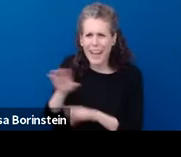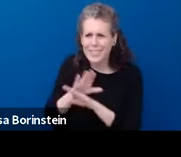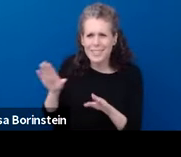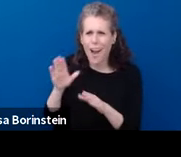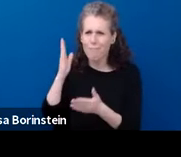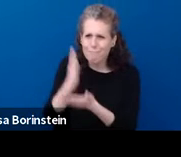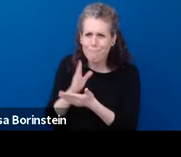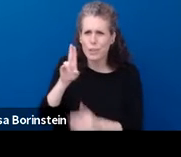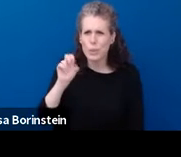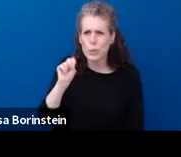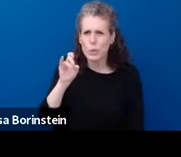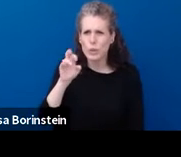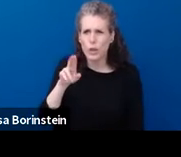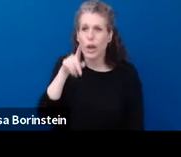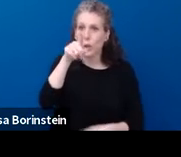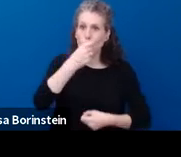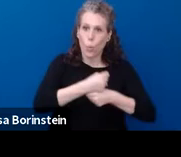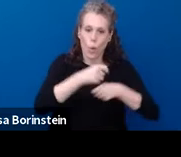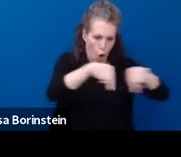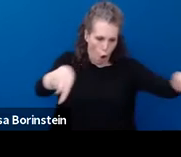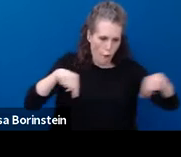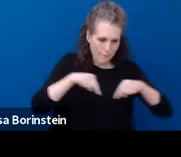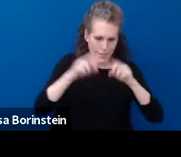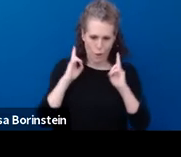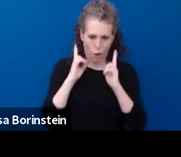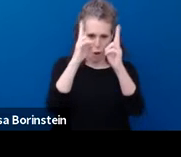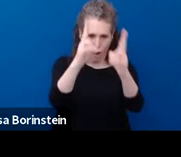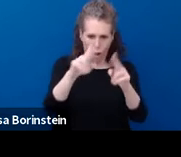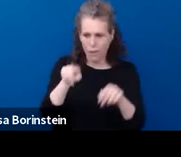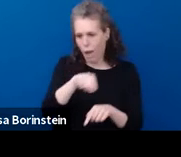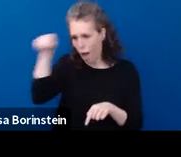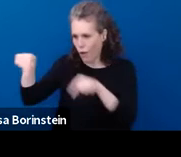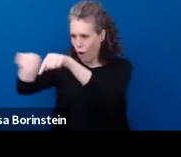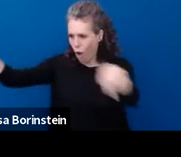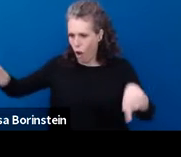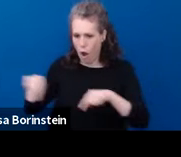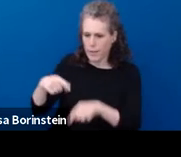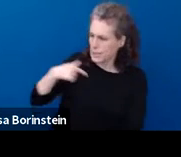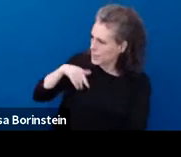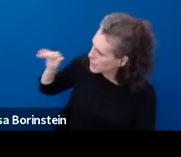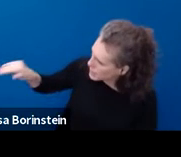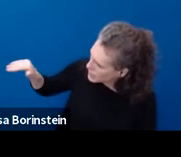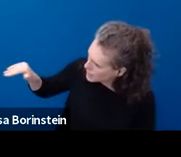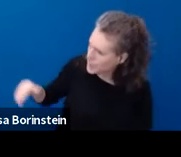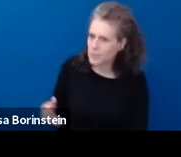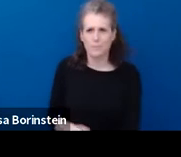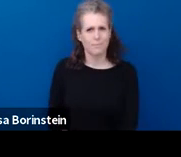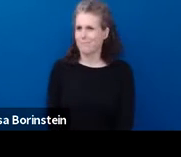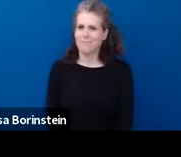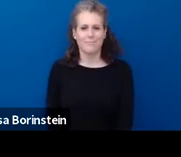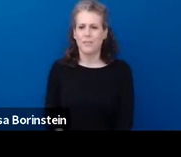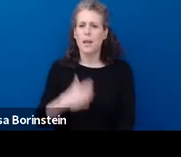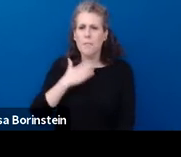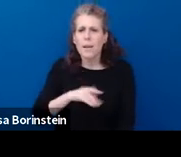other side of the corridor may be a good user, of course, but I mean, if you only try to involve people